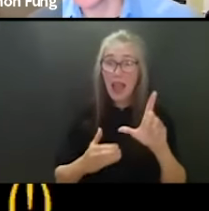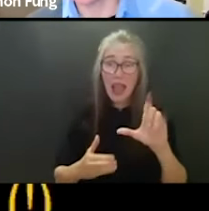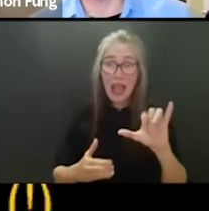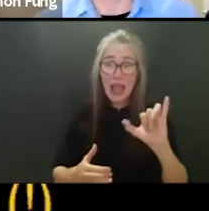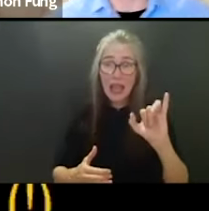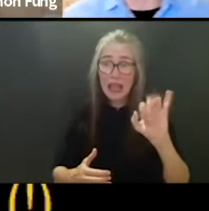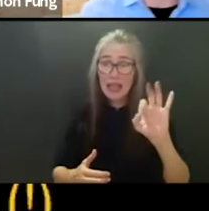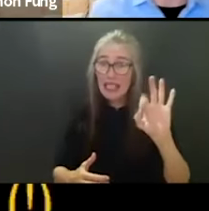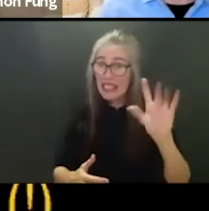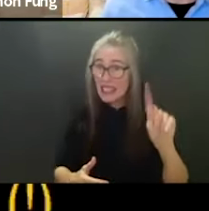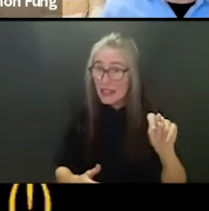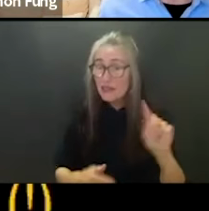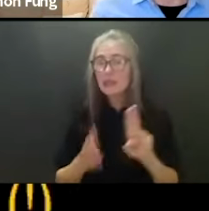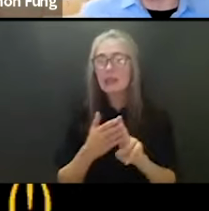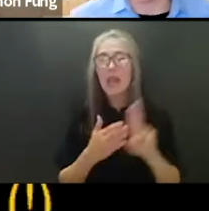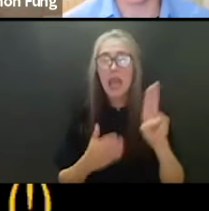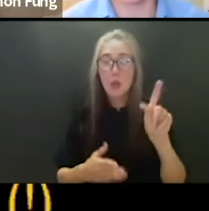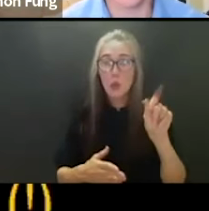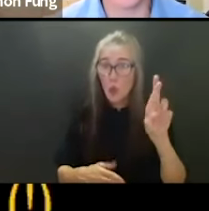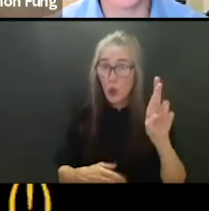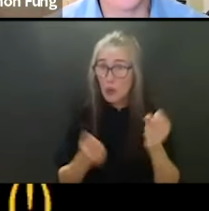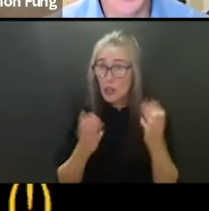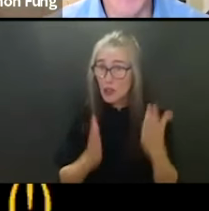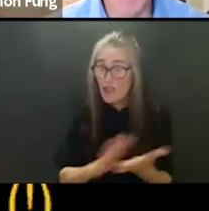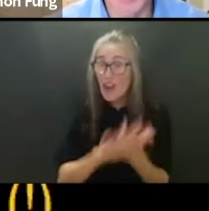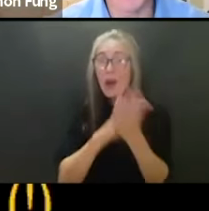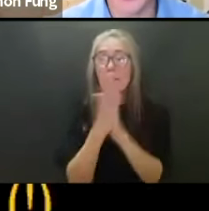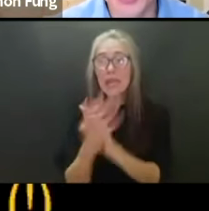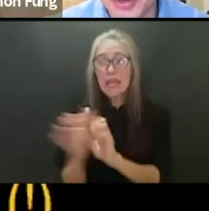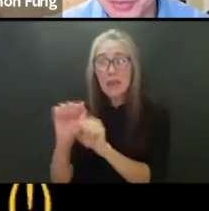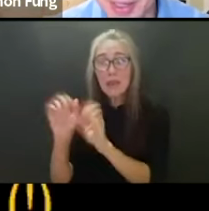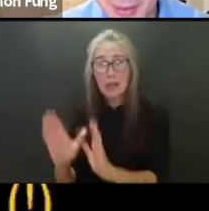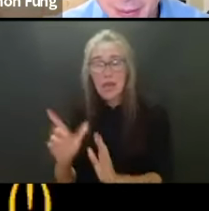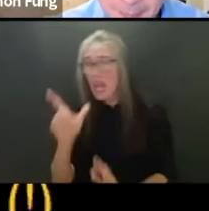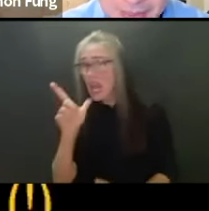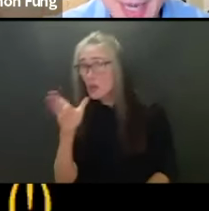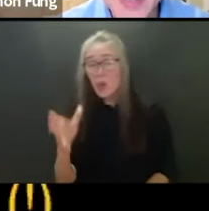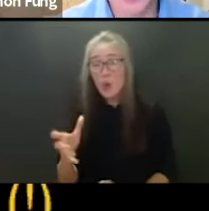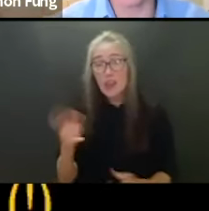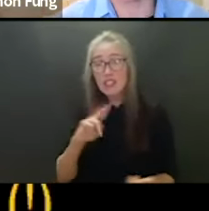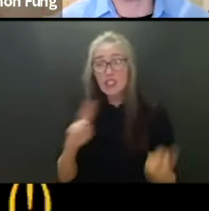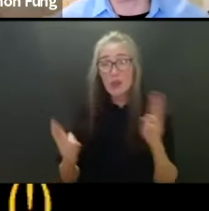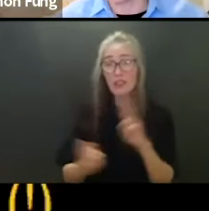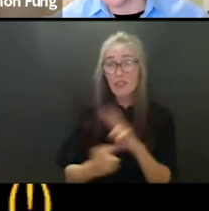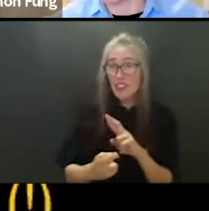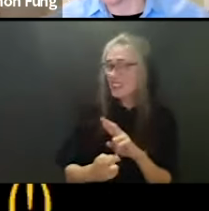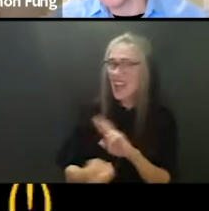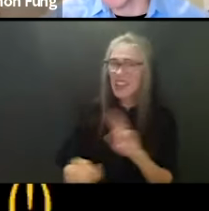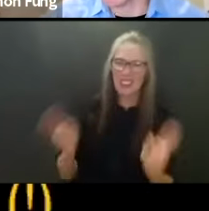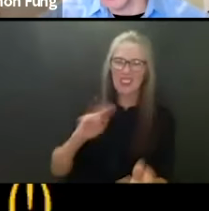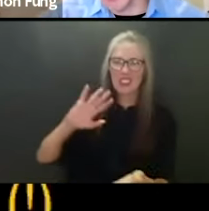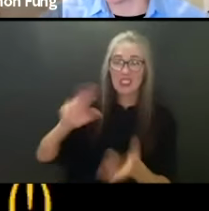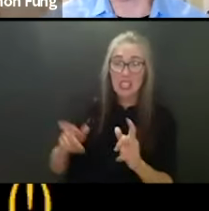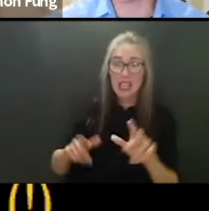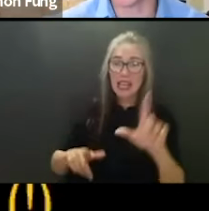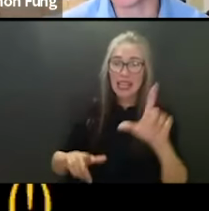Lyft and Uber and rideshare drivers as employees and prop 22 right the the sides that want to reverse that, of course, are